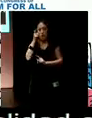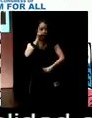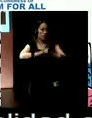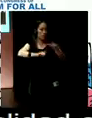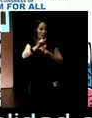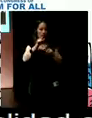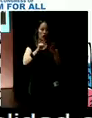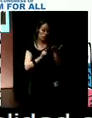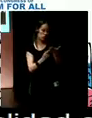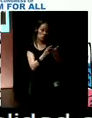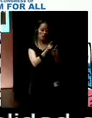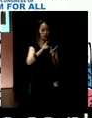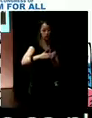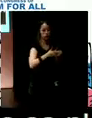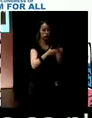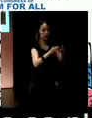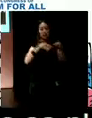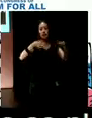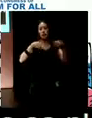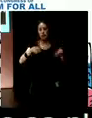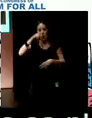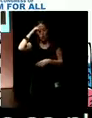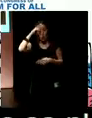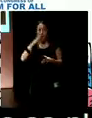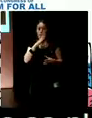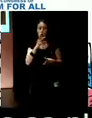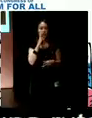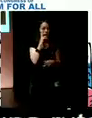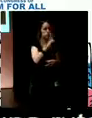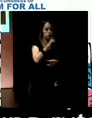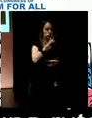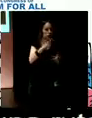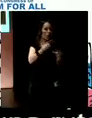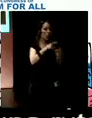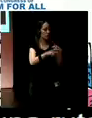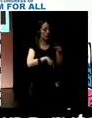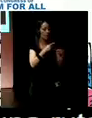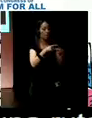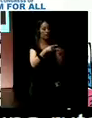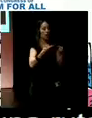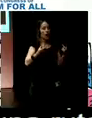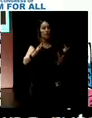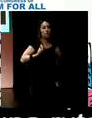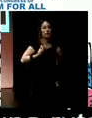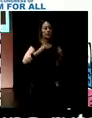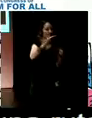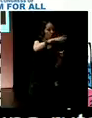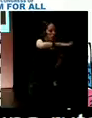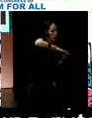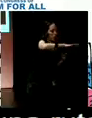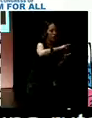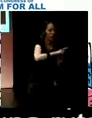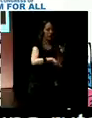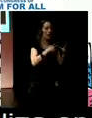is done when we plan a travel. We always make a route because it's done around different